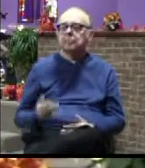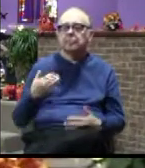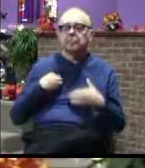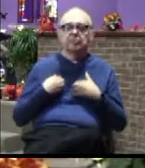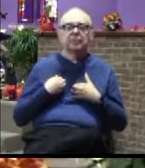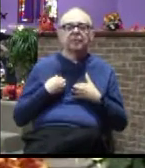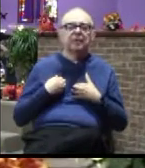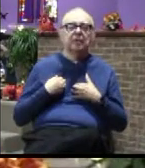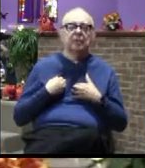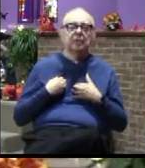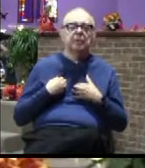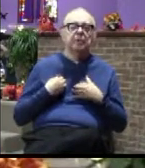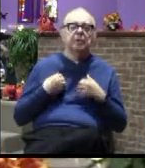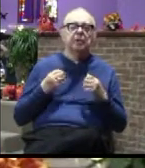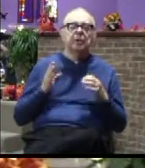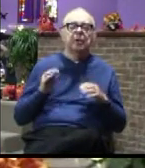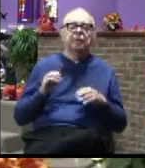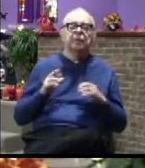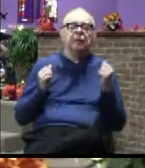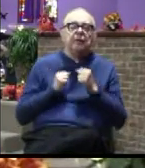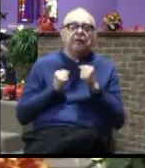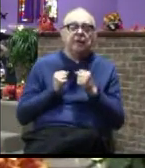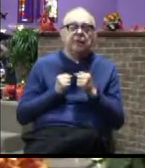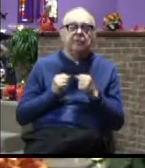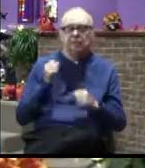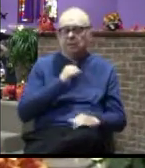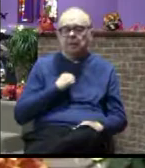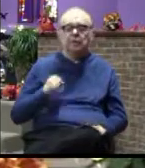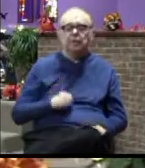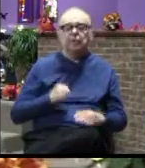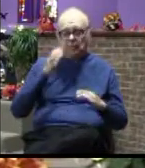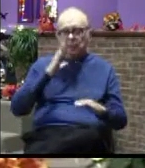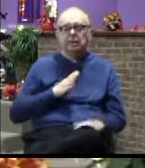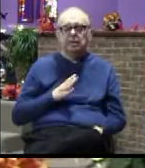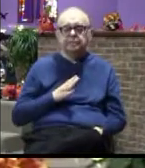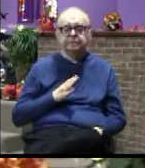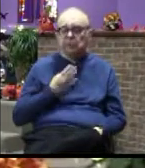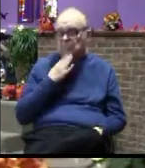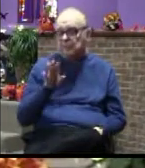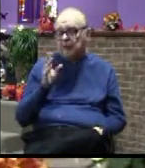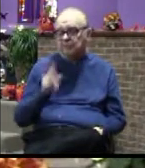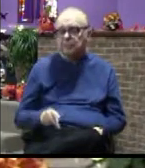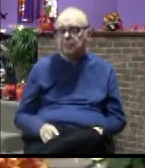You could have been Mr. Freeze and Superman. You are a bad person.